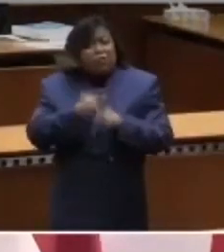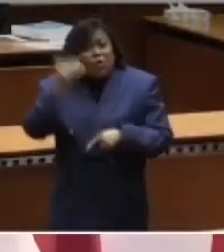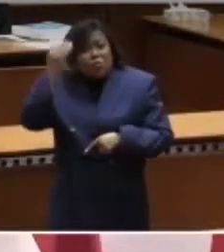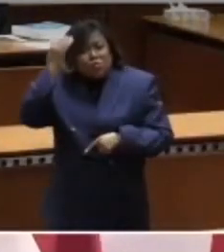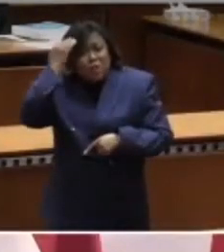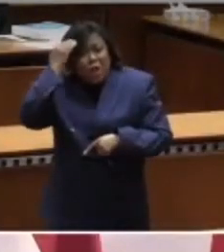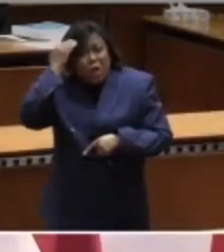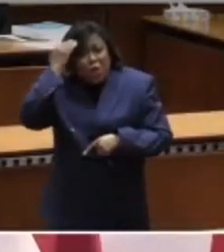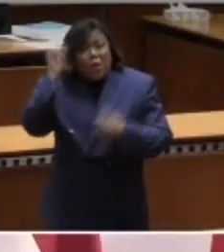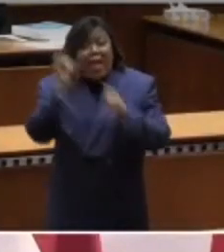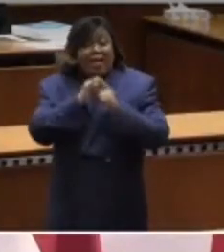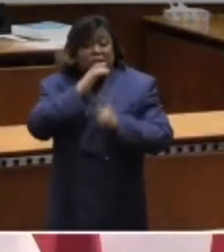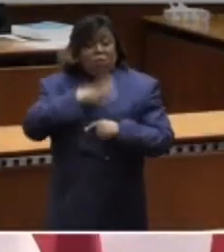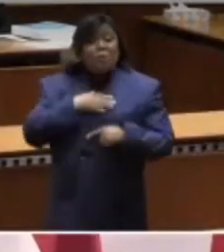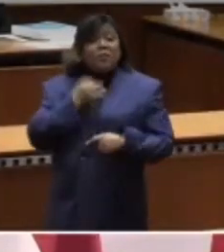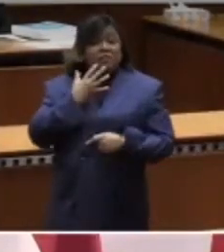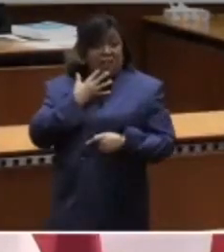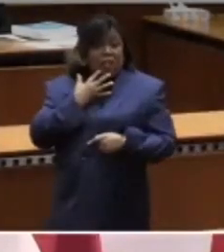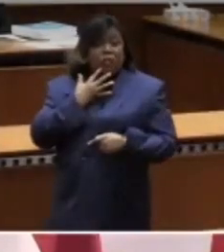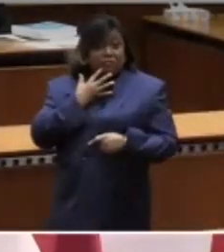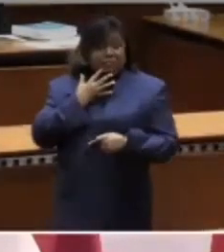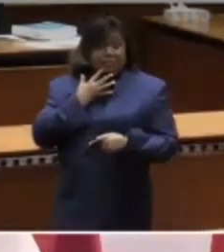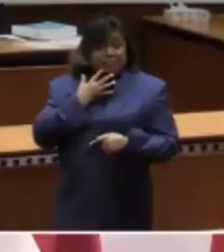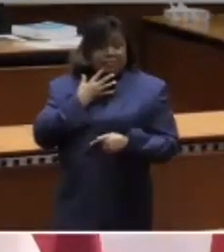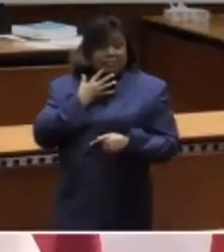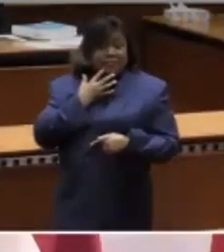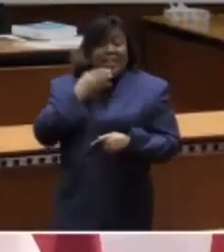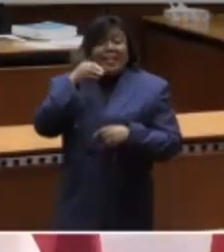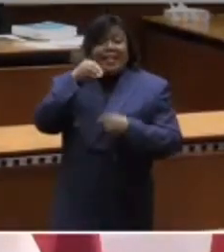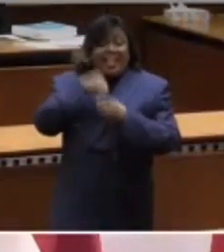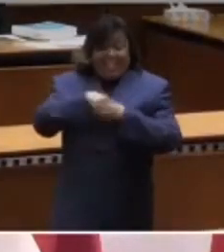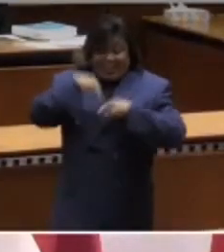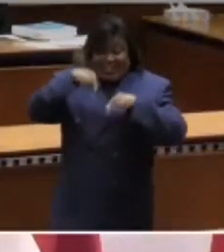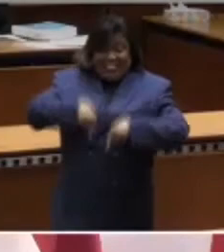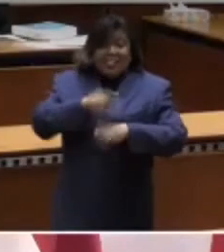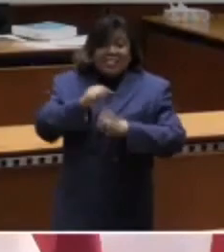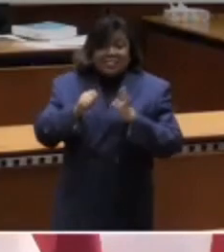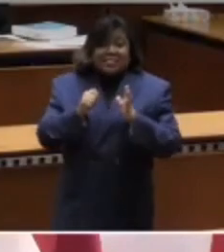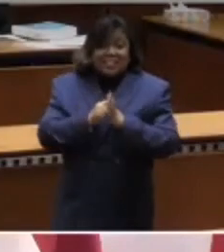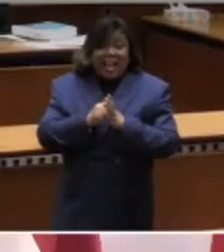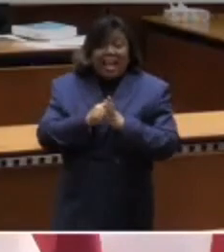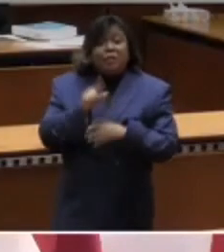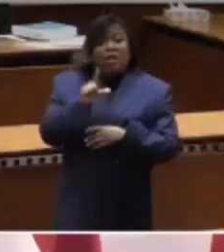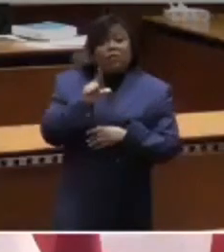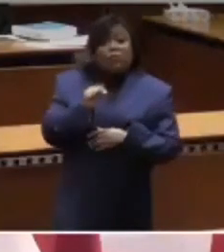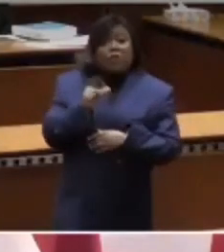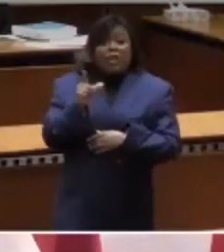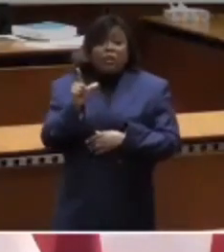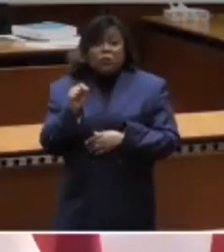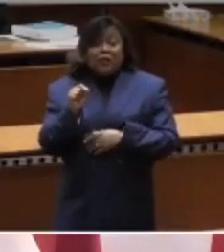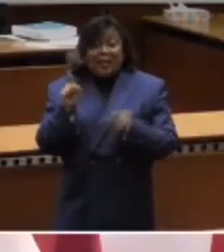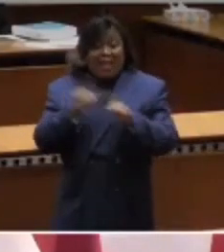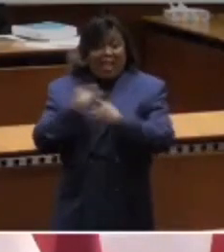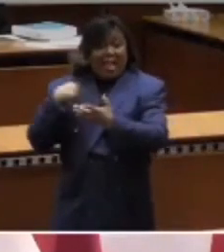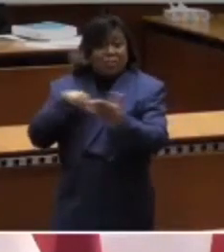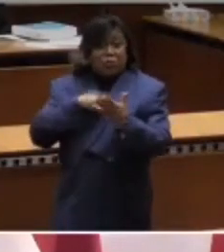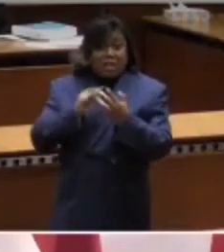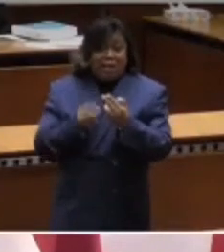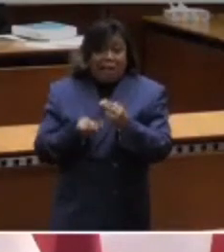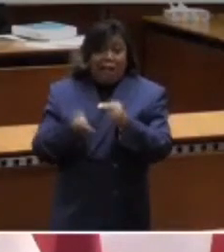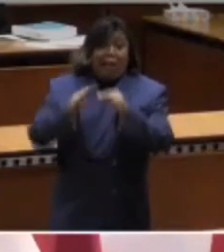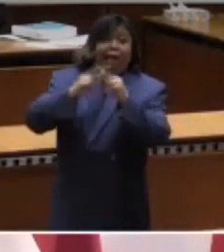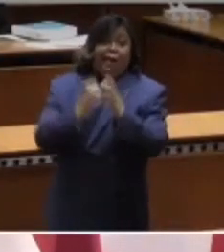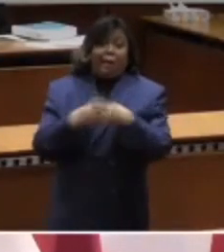know, as a woman of color, in this time, in 2020, as we